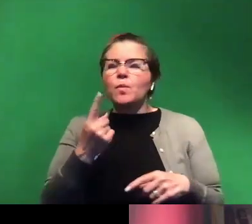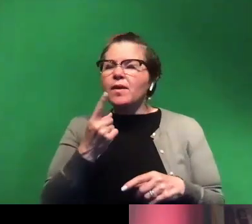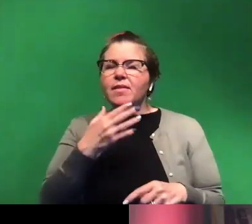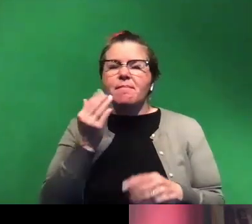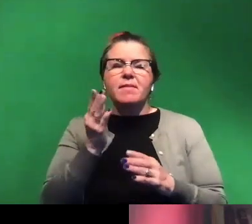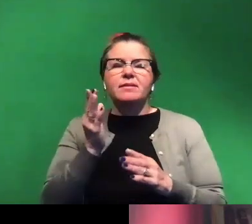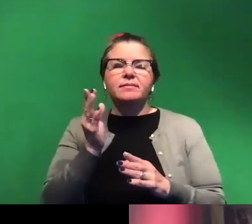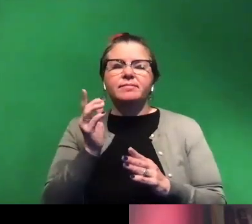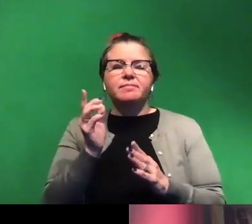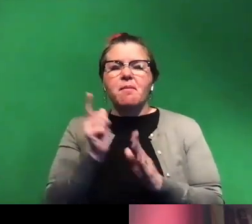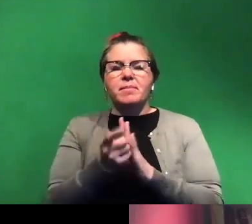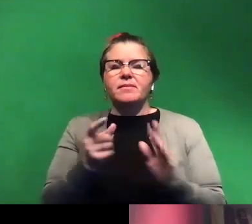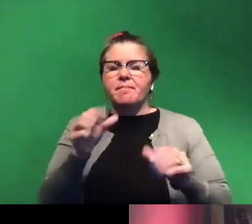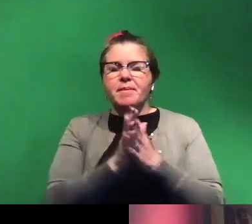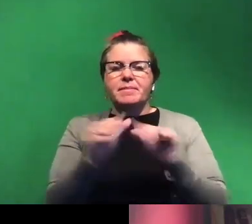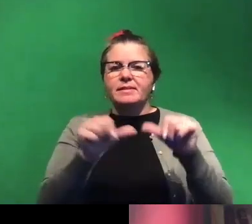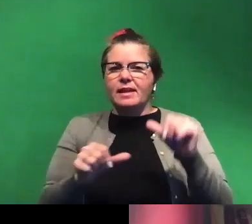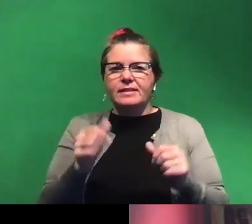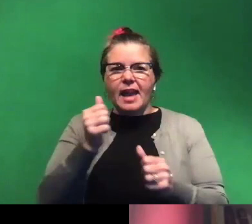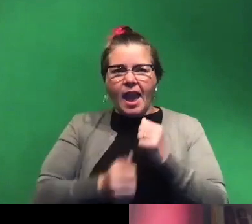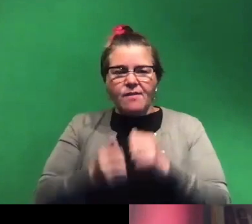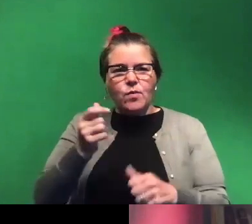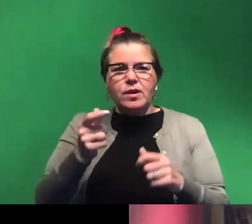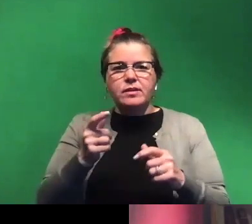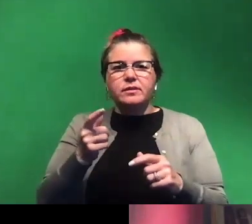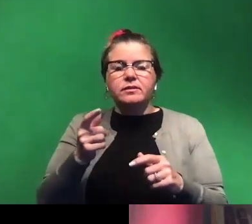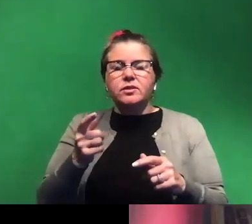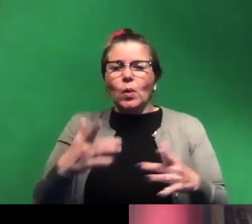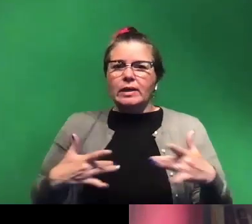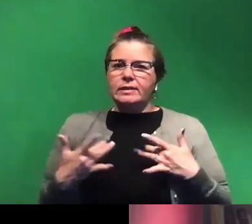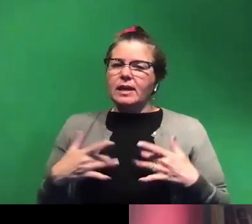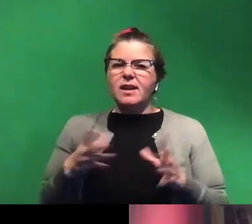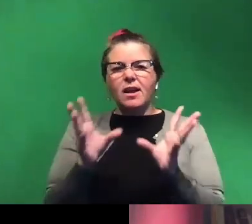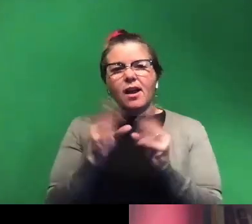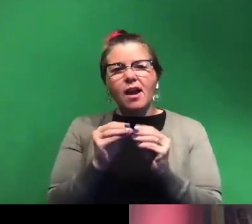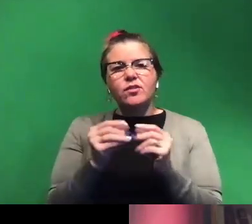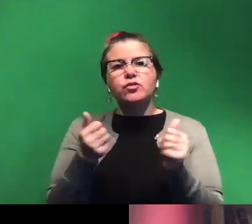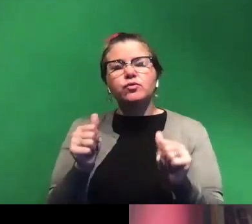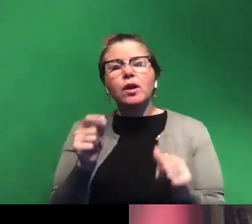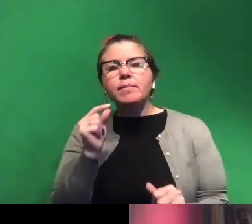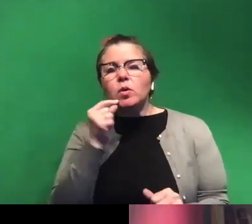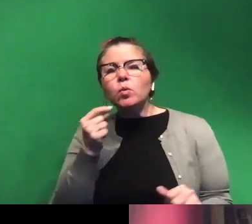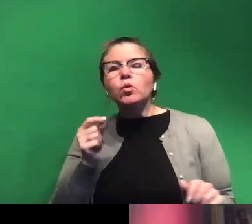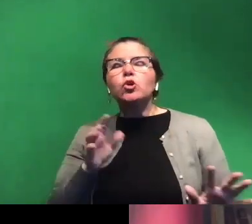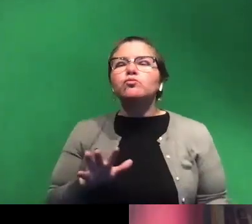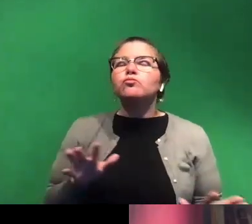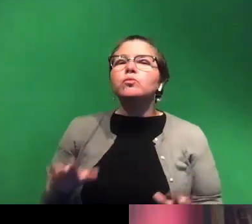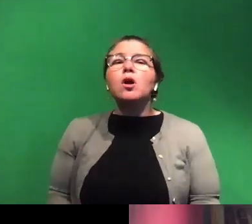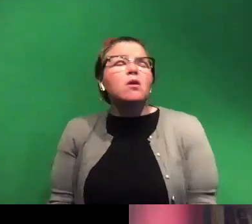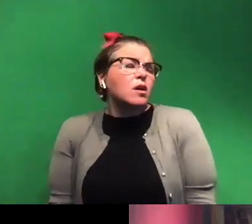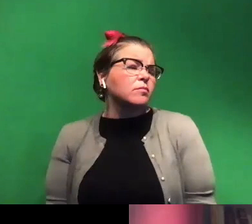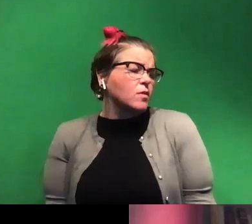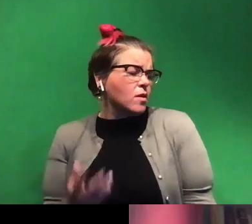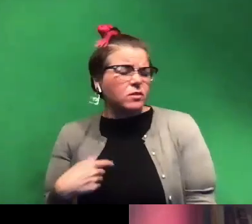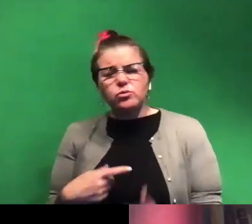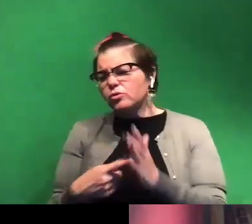being a scientist also is like everybody getting so jazzed, because at conferences we kind of try to like keep our cool, you know, like we're like, oh yes, I'll show you about